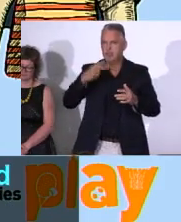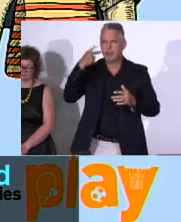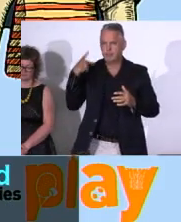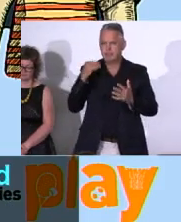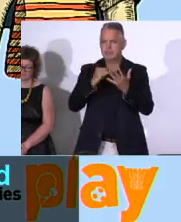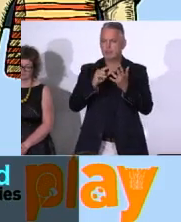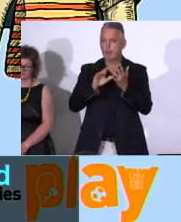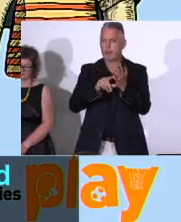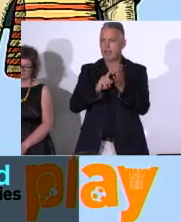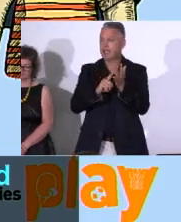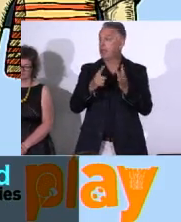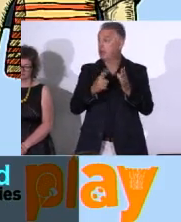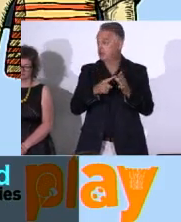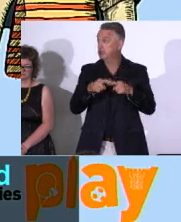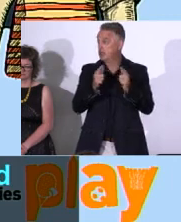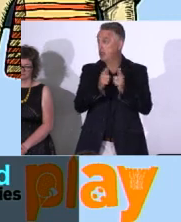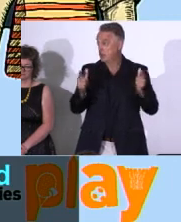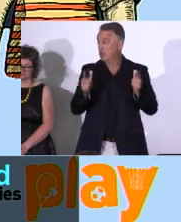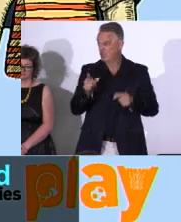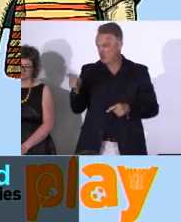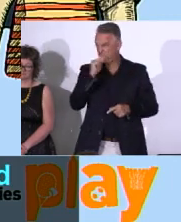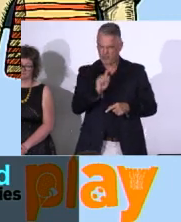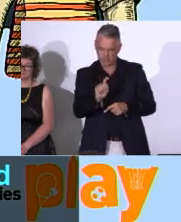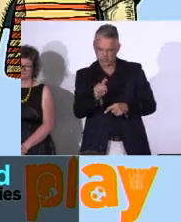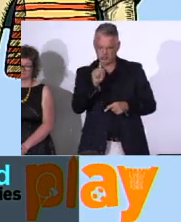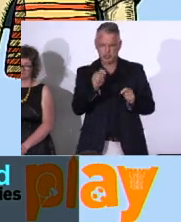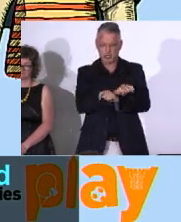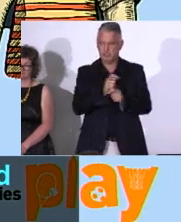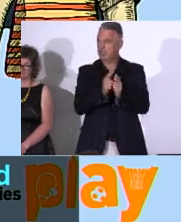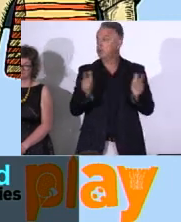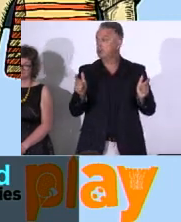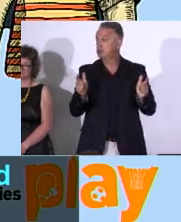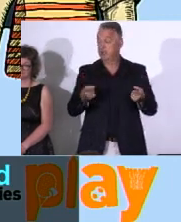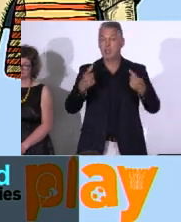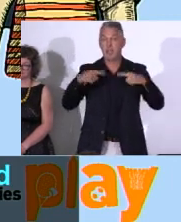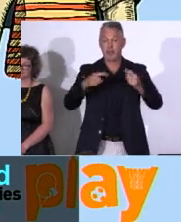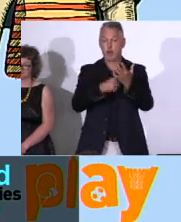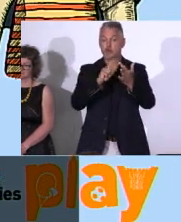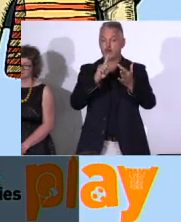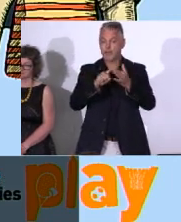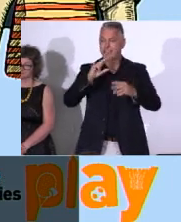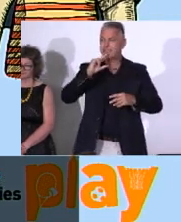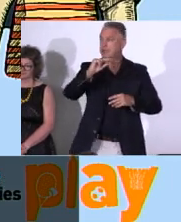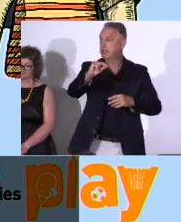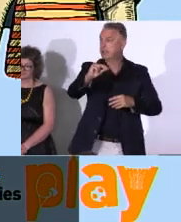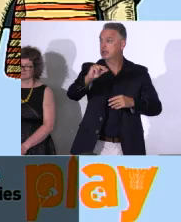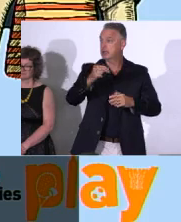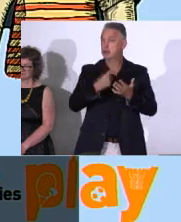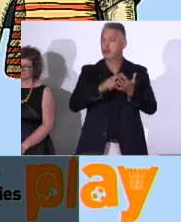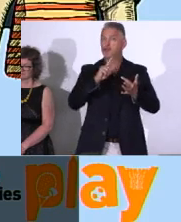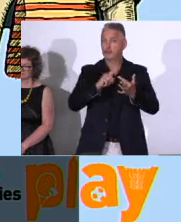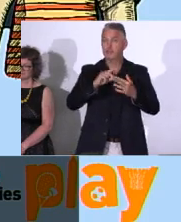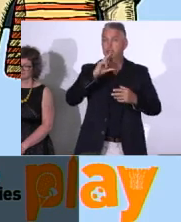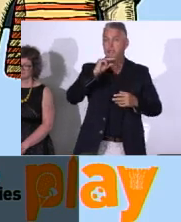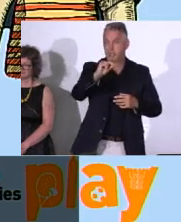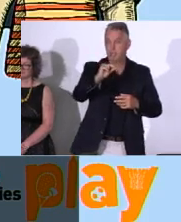on there now. Just click a flag and it changes the language. We've also got read speaker on all pages, so people can